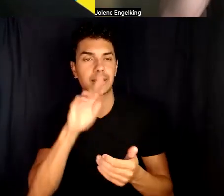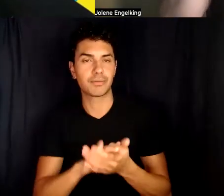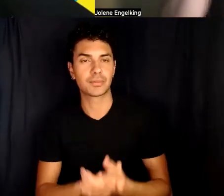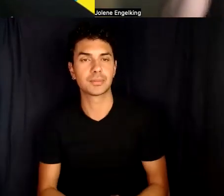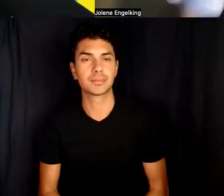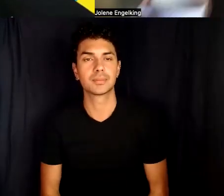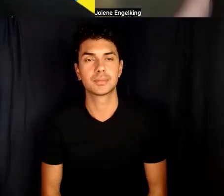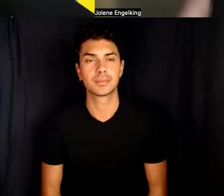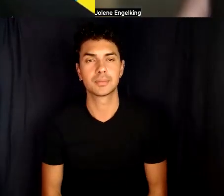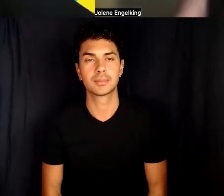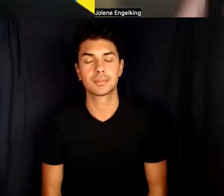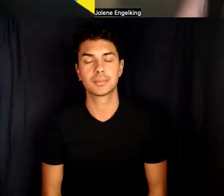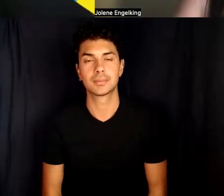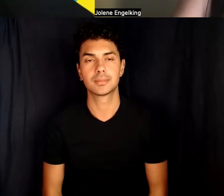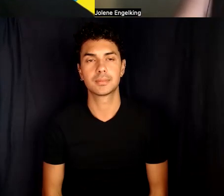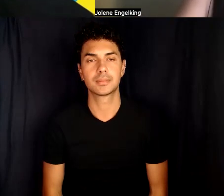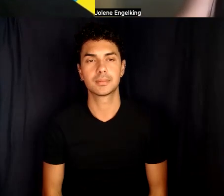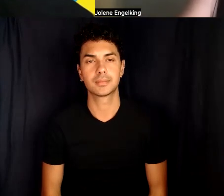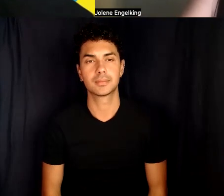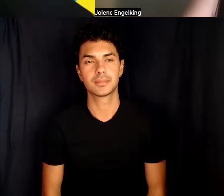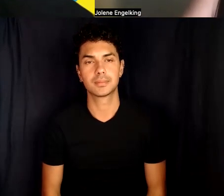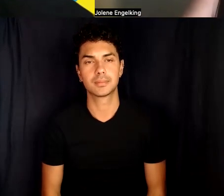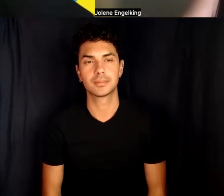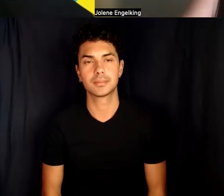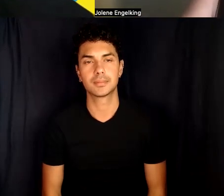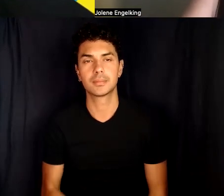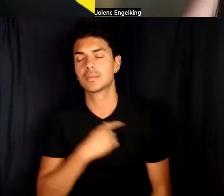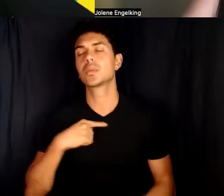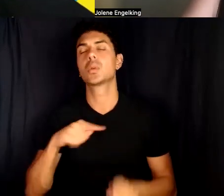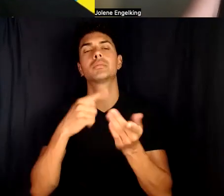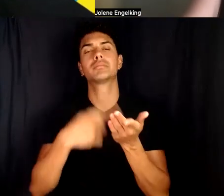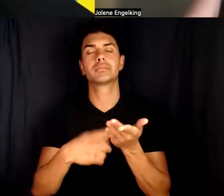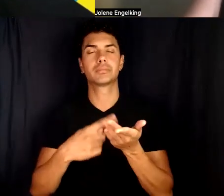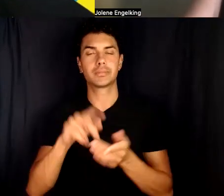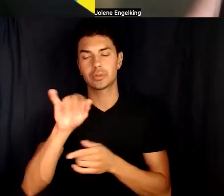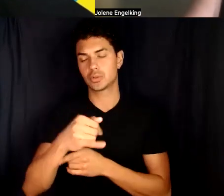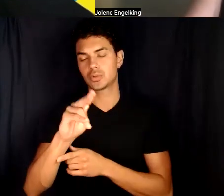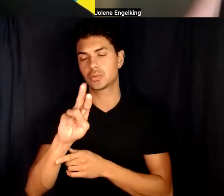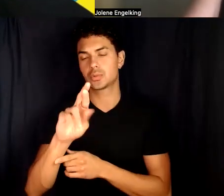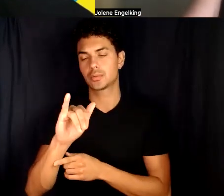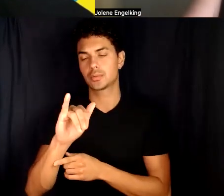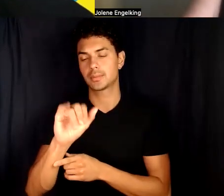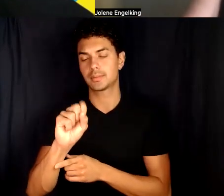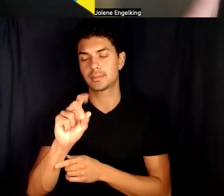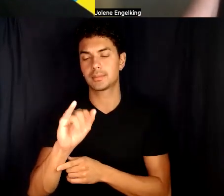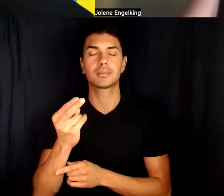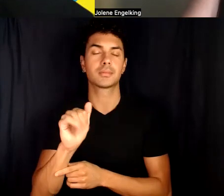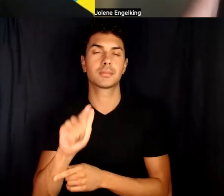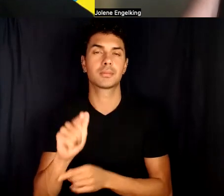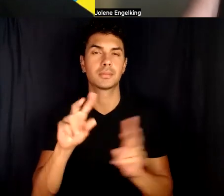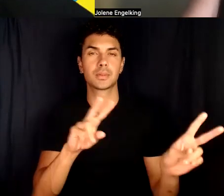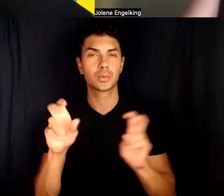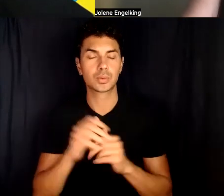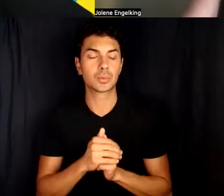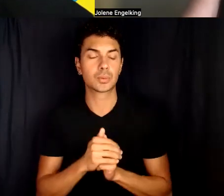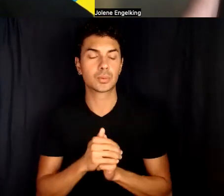also, we talked about jurisdictional issues, and when, a lot of times when we would be trying to make reports or work